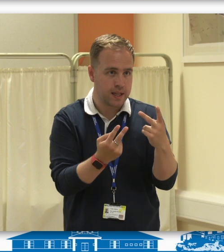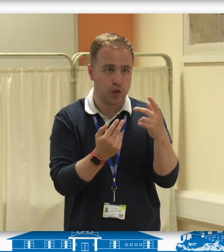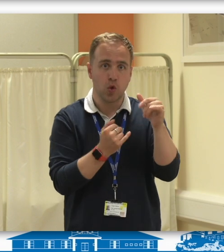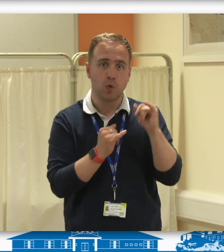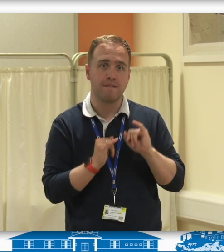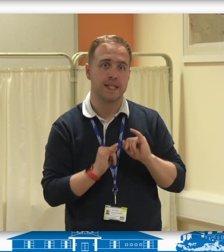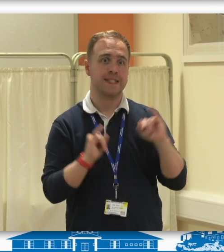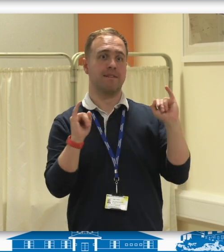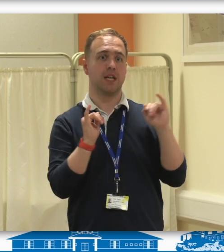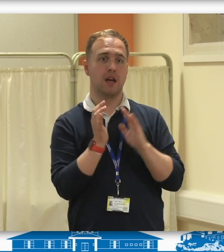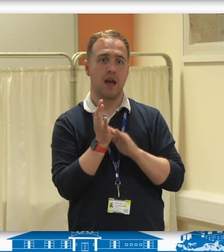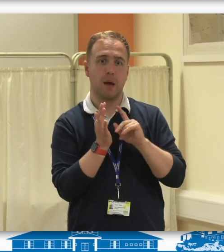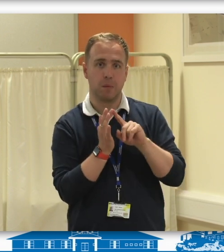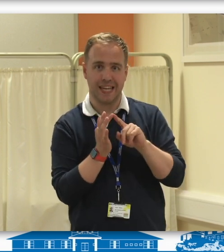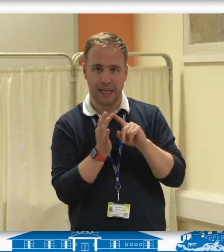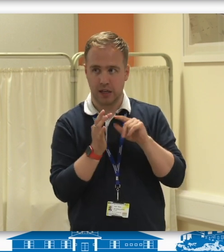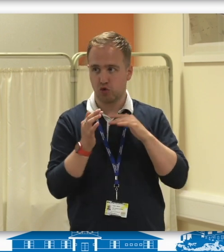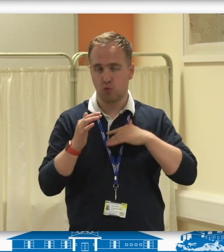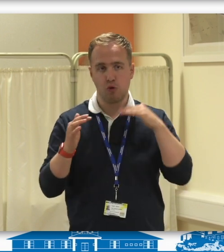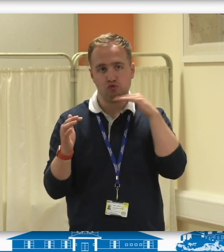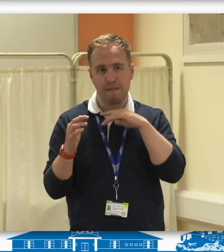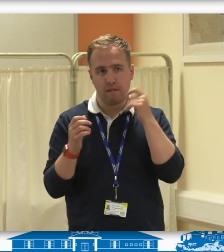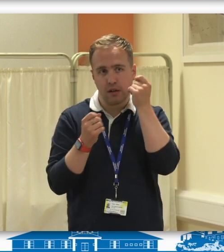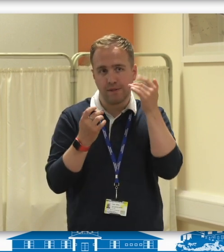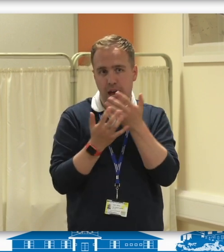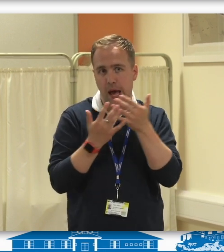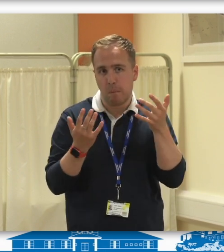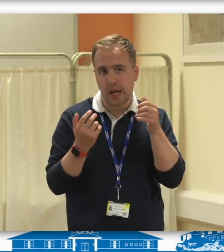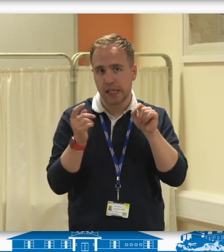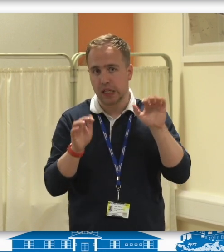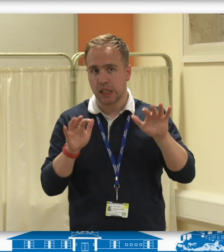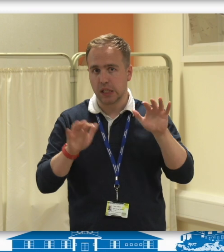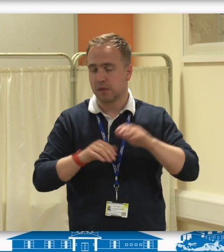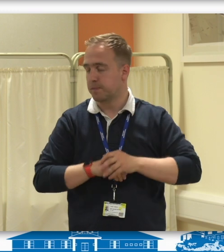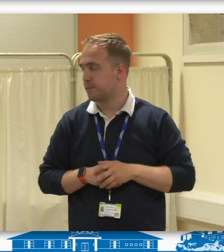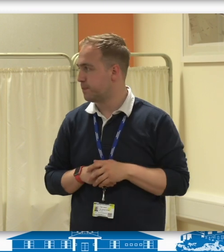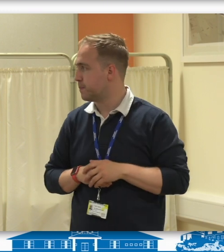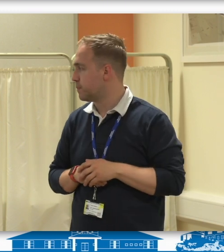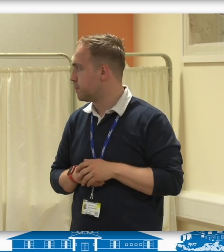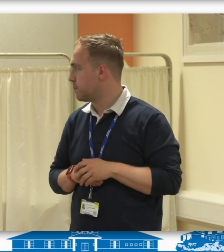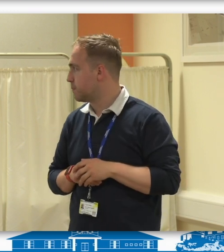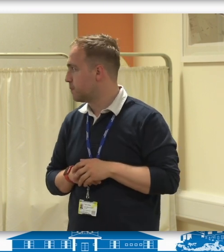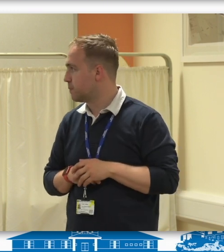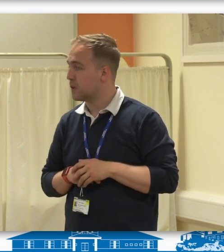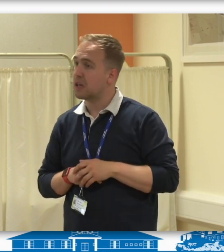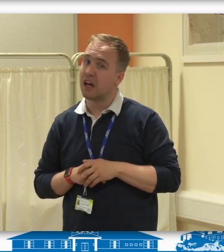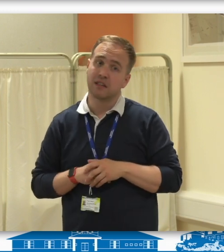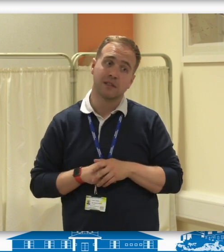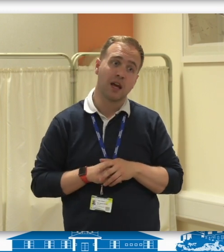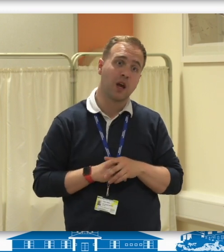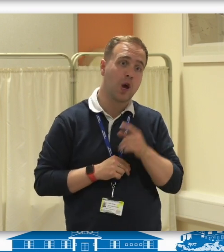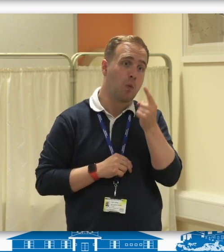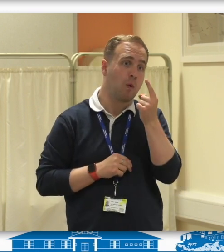severe patients, just to get a rough idea of numbers to start with. I suppose a quarter of our caseload